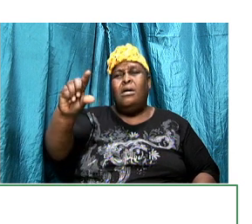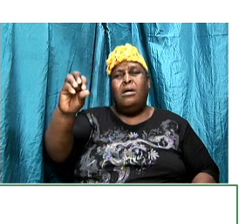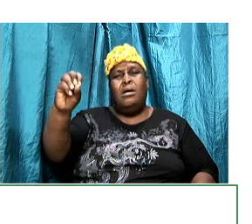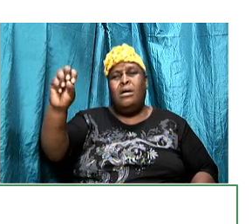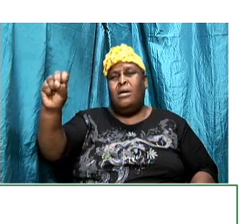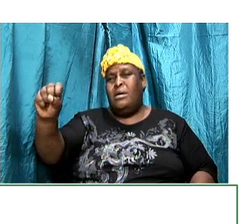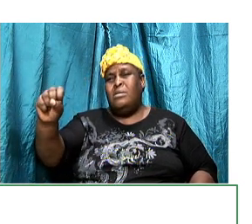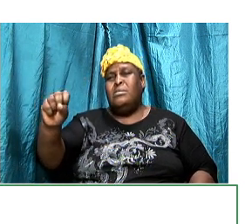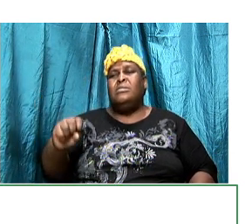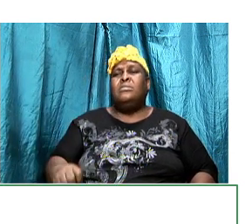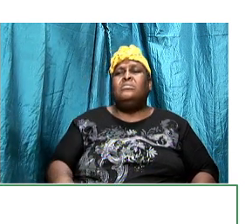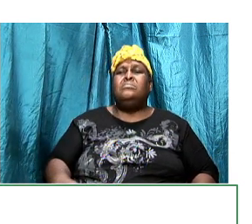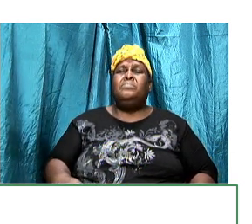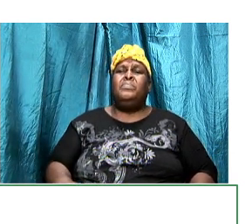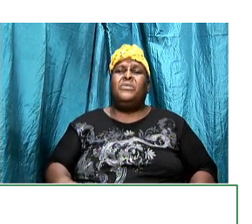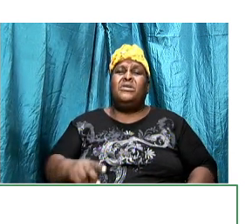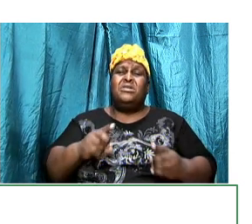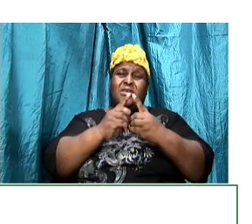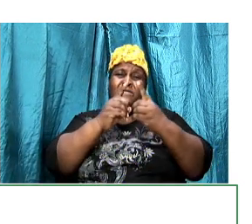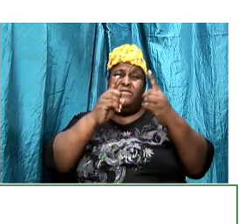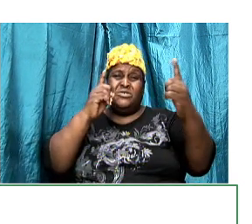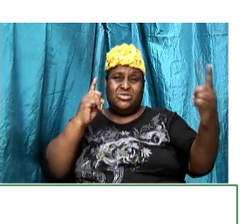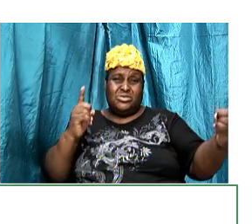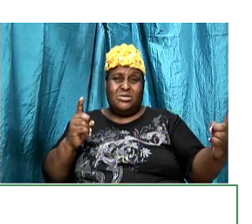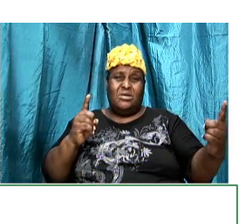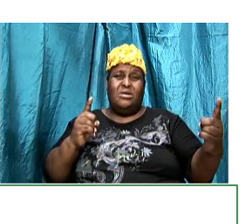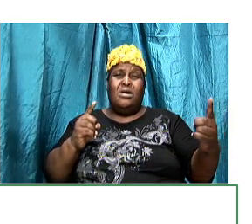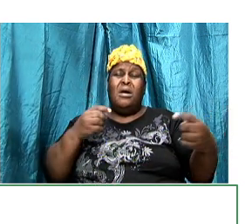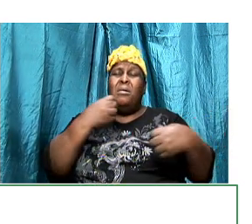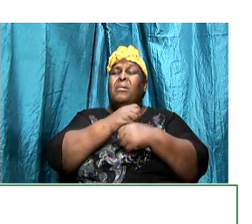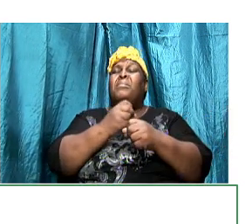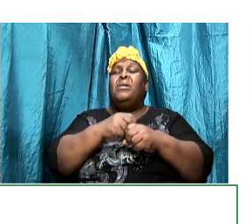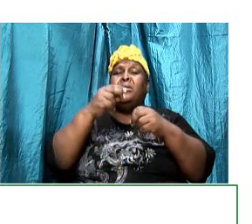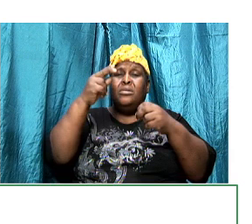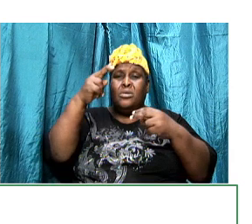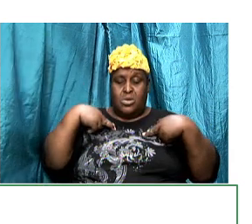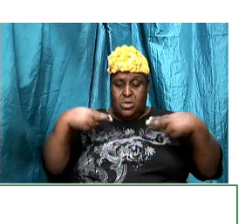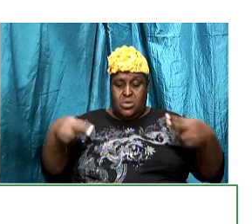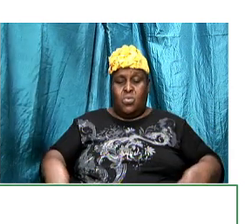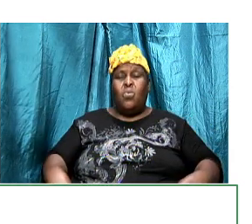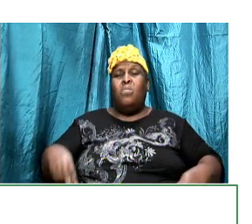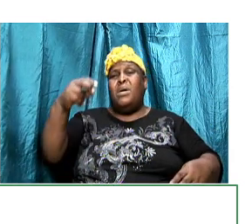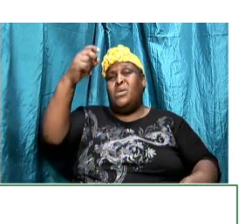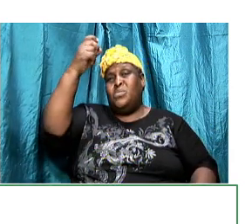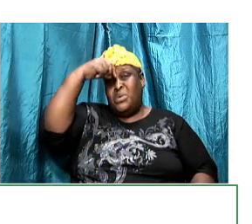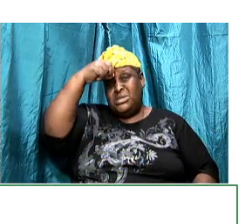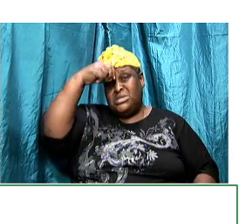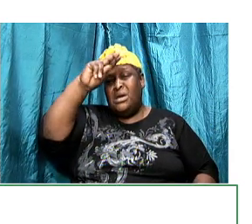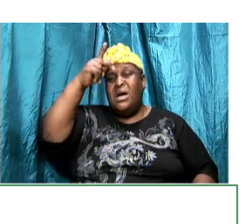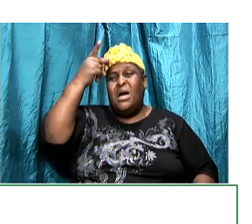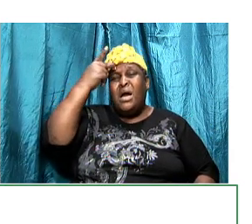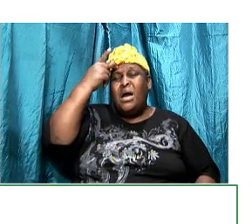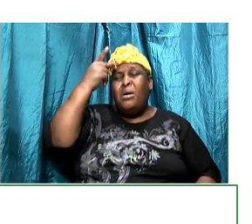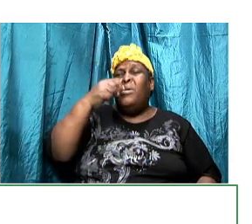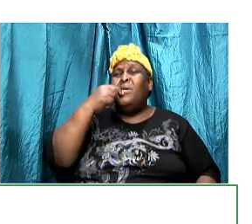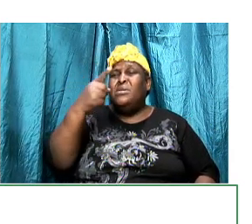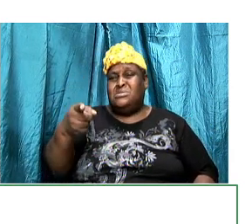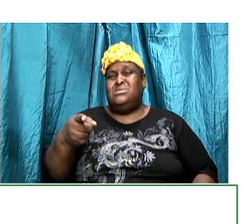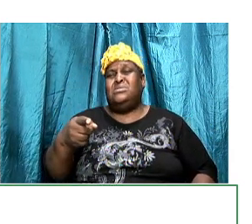division caused by exalting human wisdom. And Paul, to address that, he said, look here, we preach